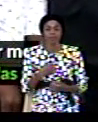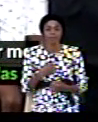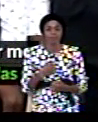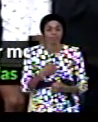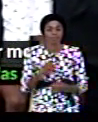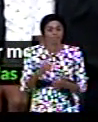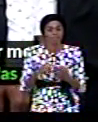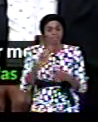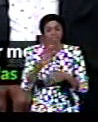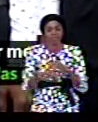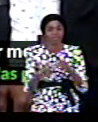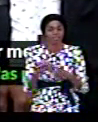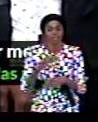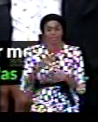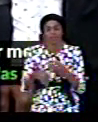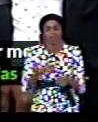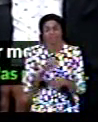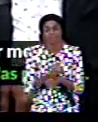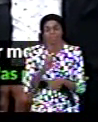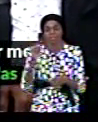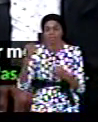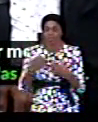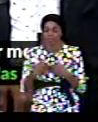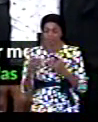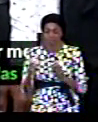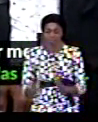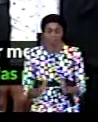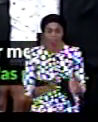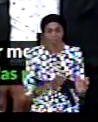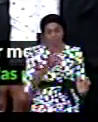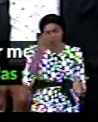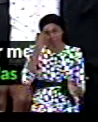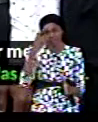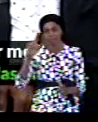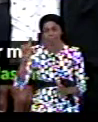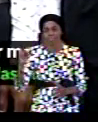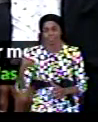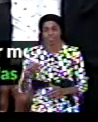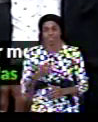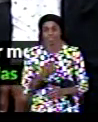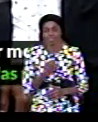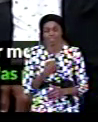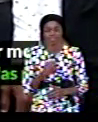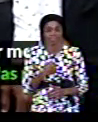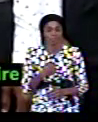to walk in all the works you have prepared for me.